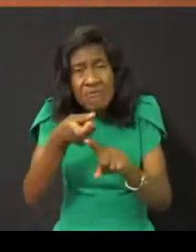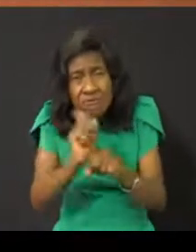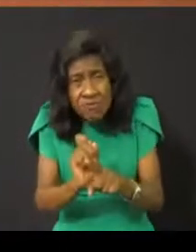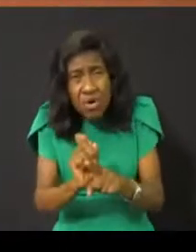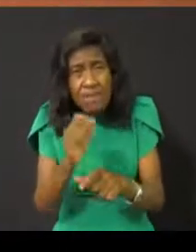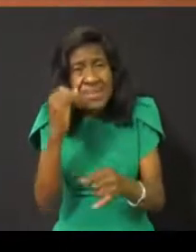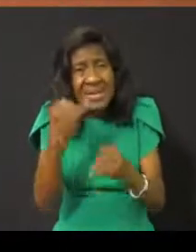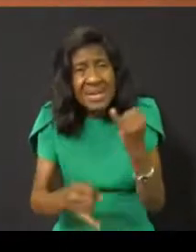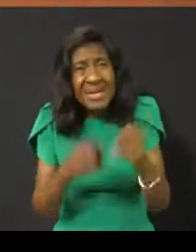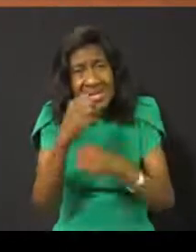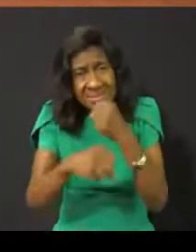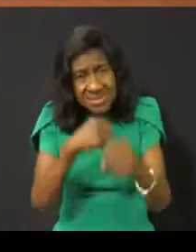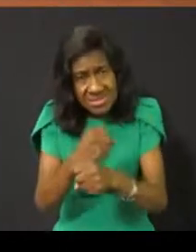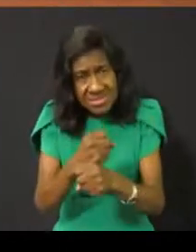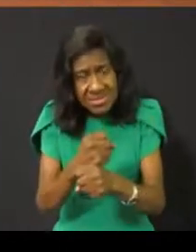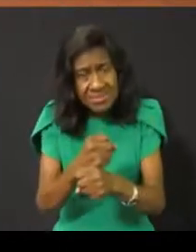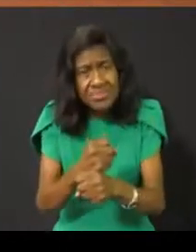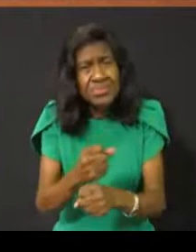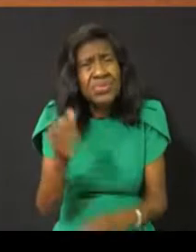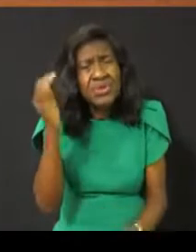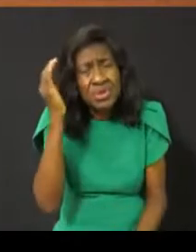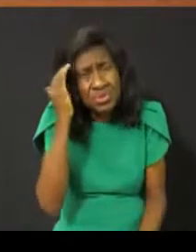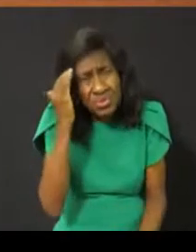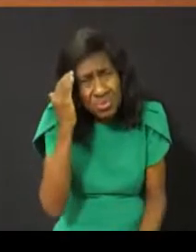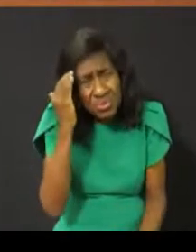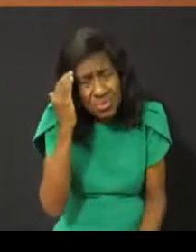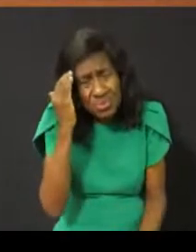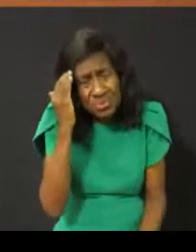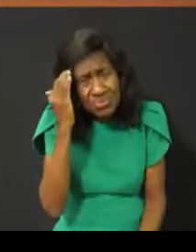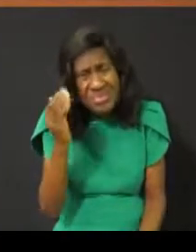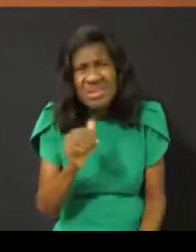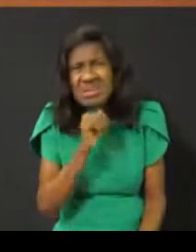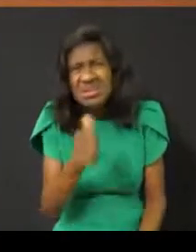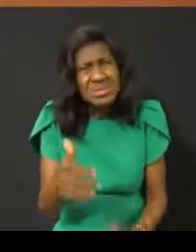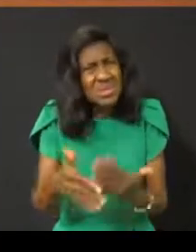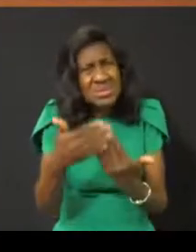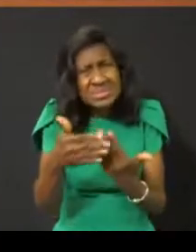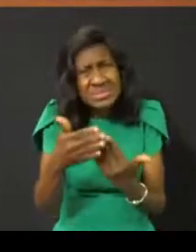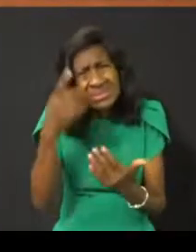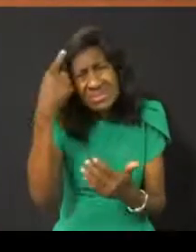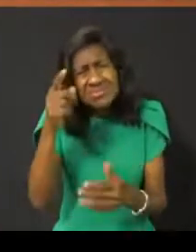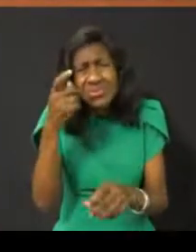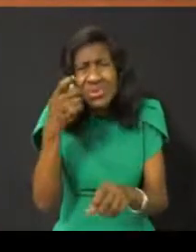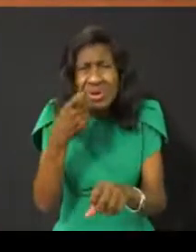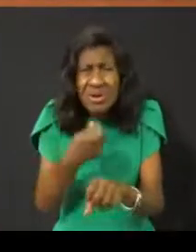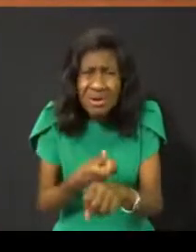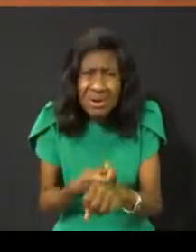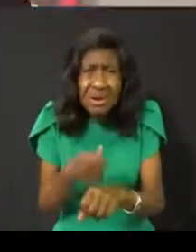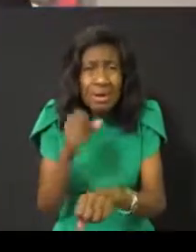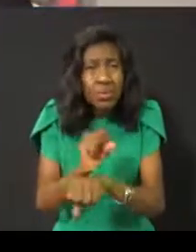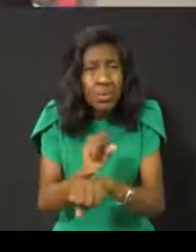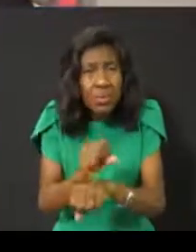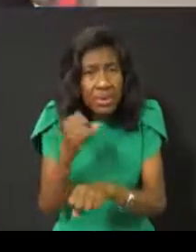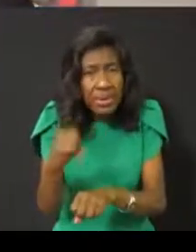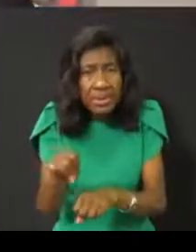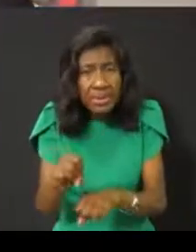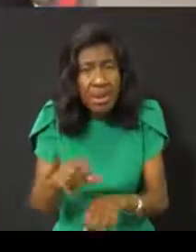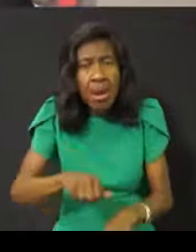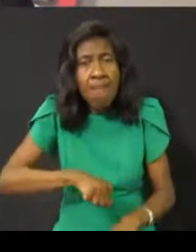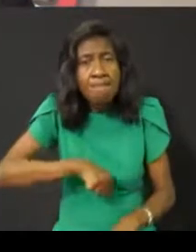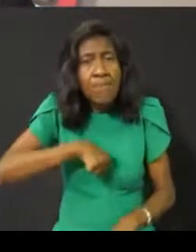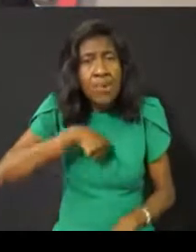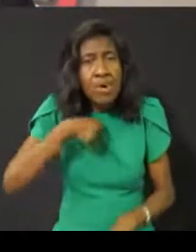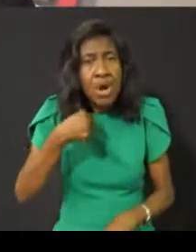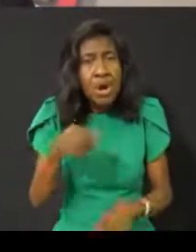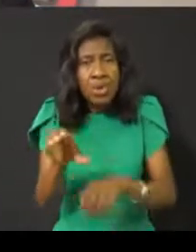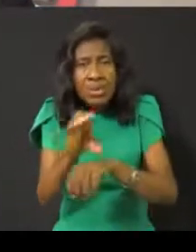know personally that it has not been easy for hardworking, dedicated, committed, proud